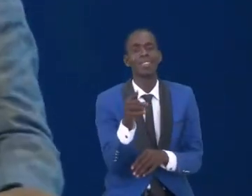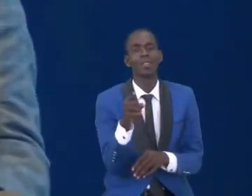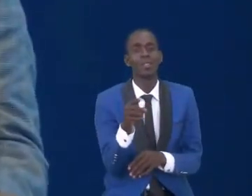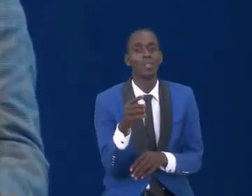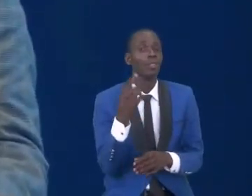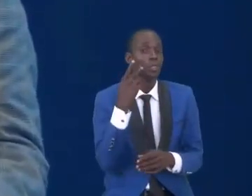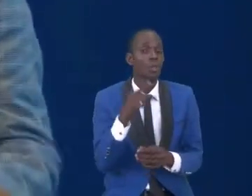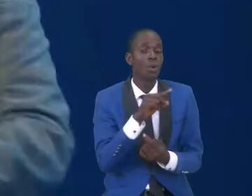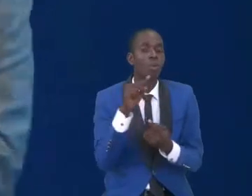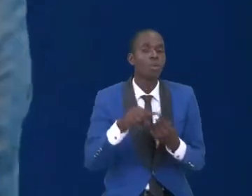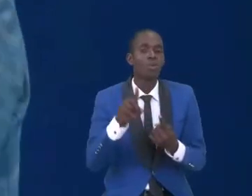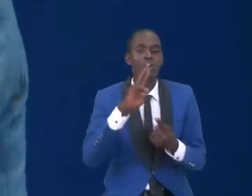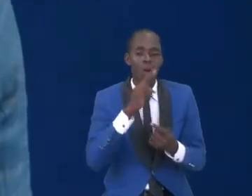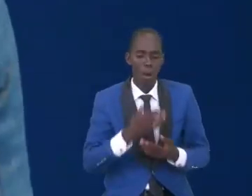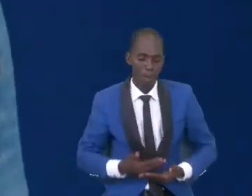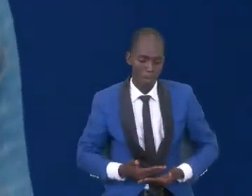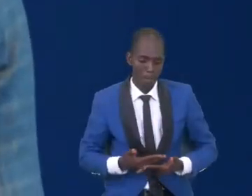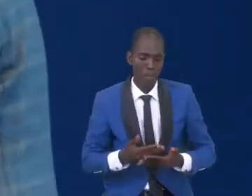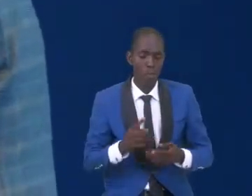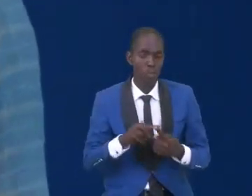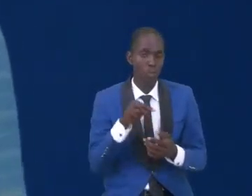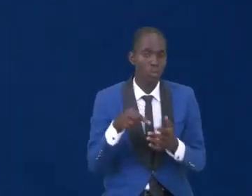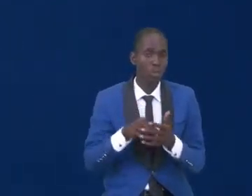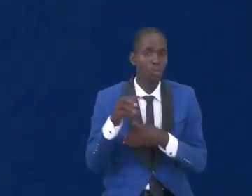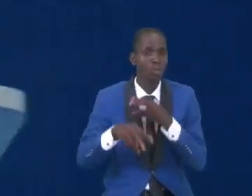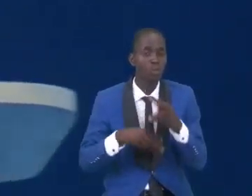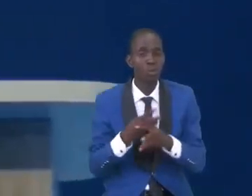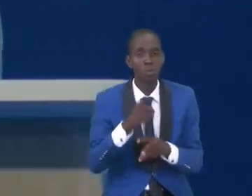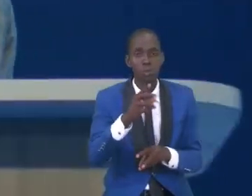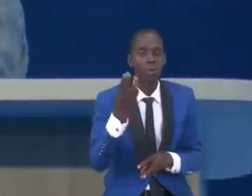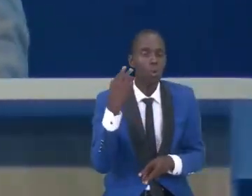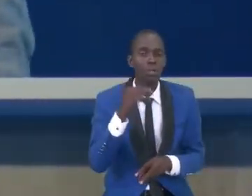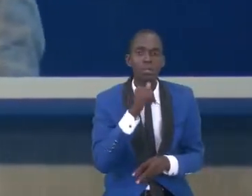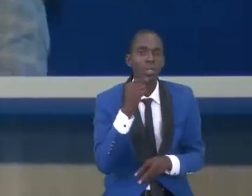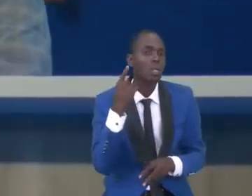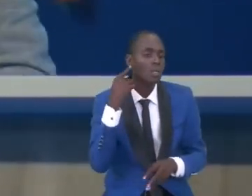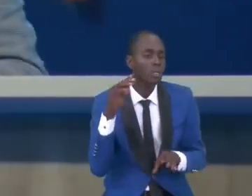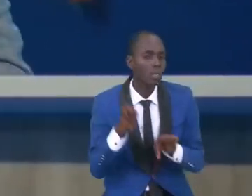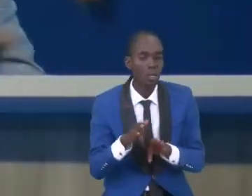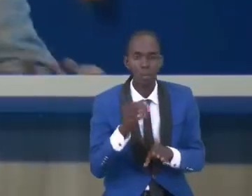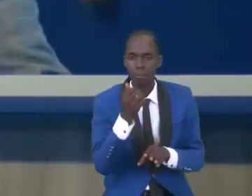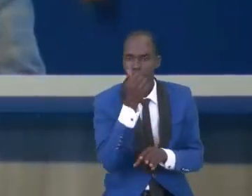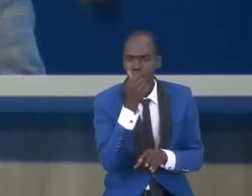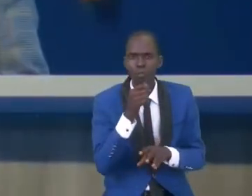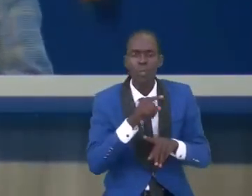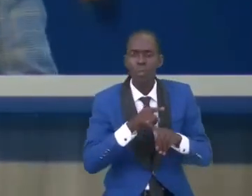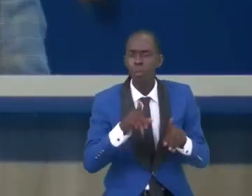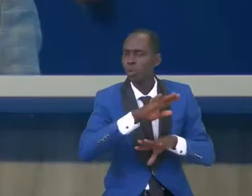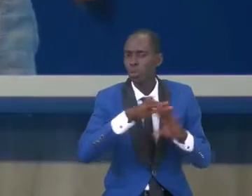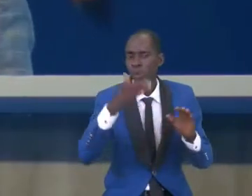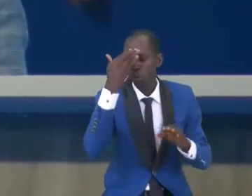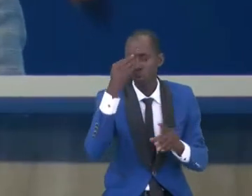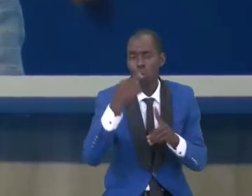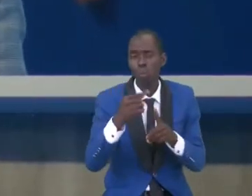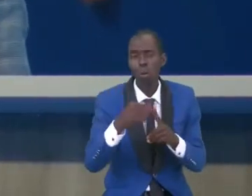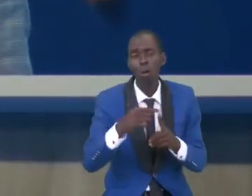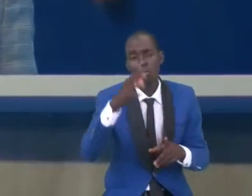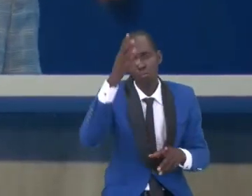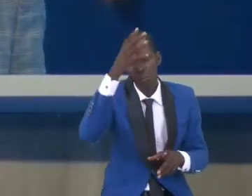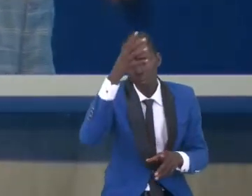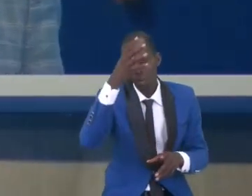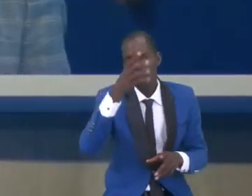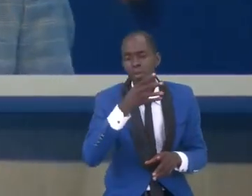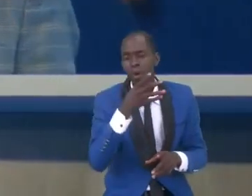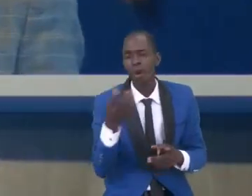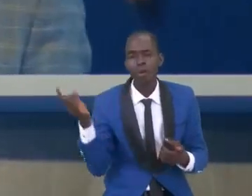this world, you are not dumb, you are not deaf, but you didn't know Papa until